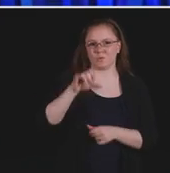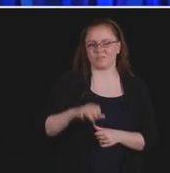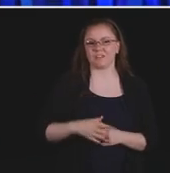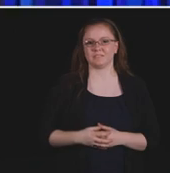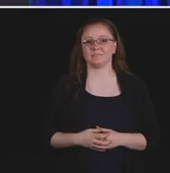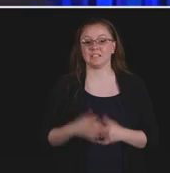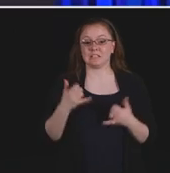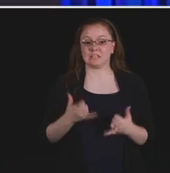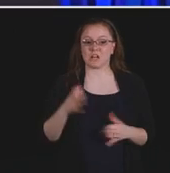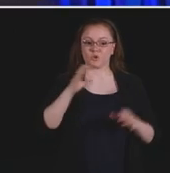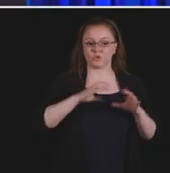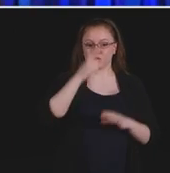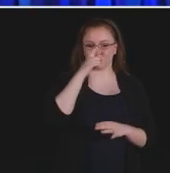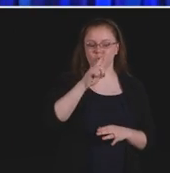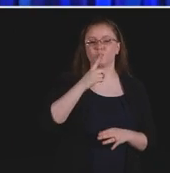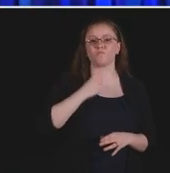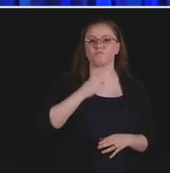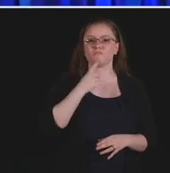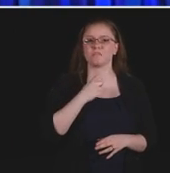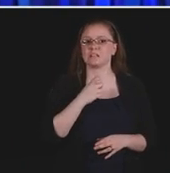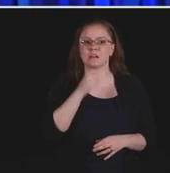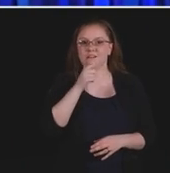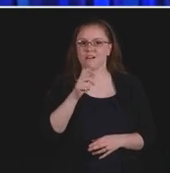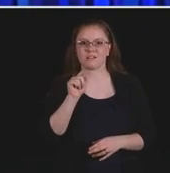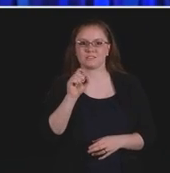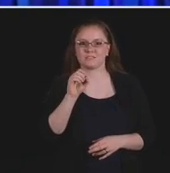So think about this discovery.